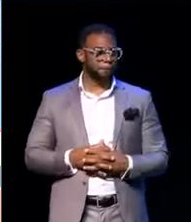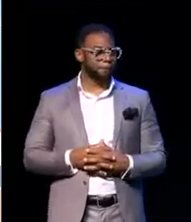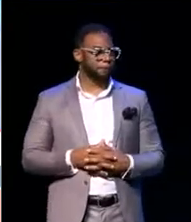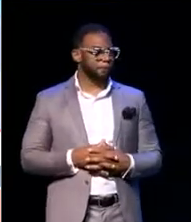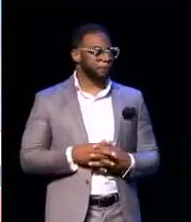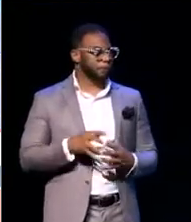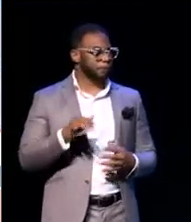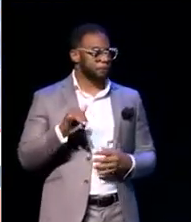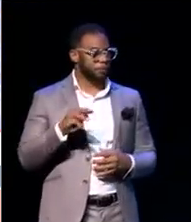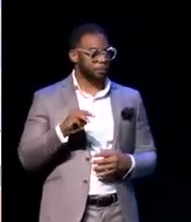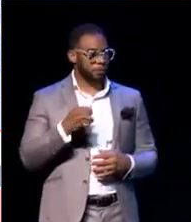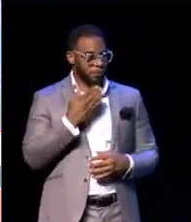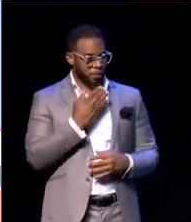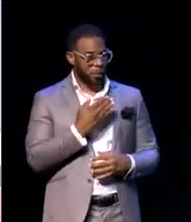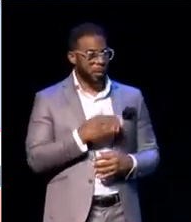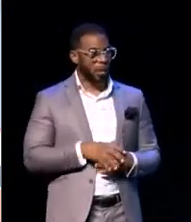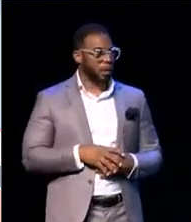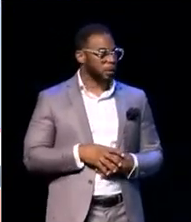James, thank you.